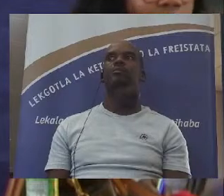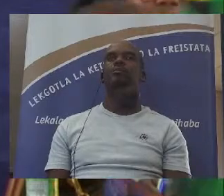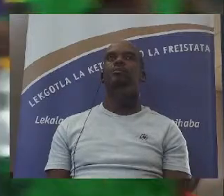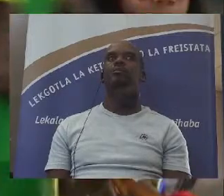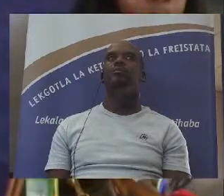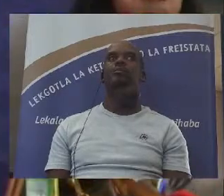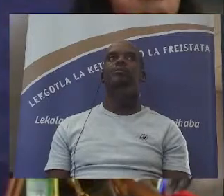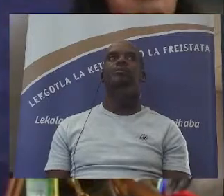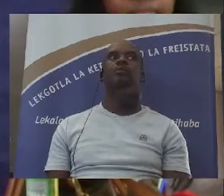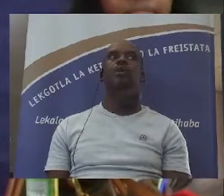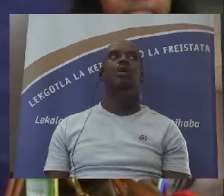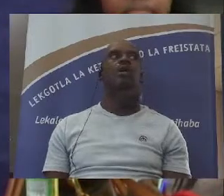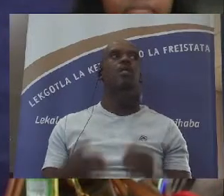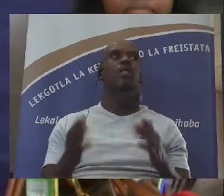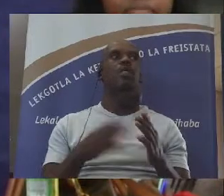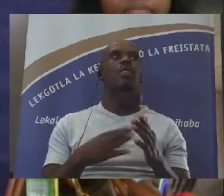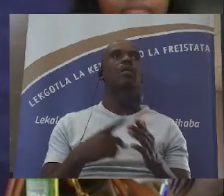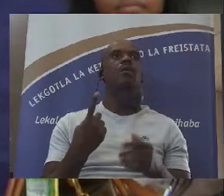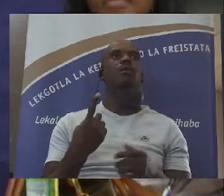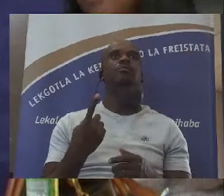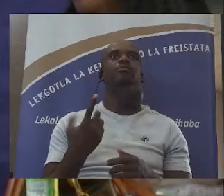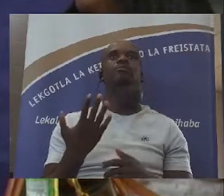Ha ona e mong a batlang ho bua?